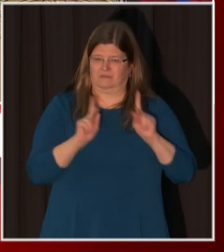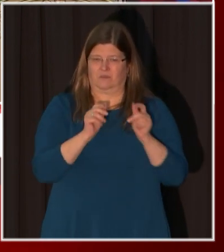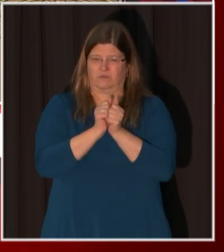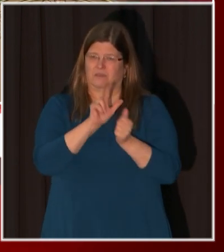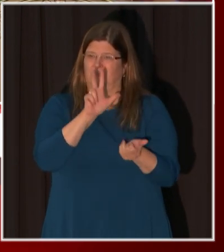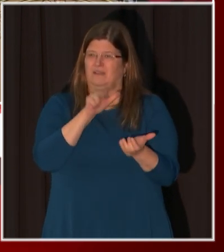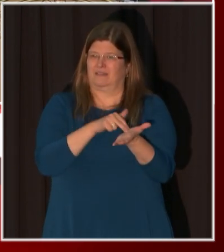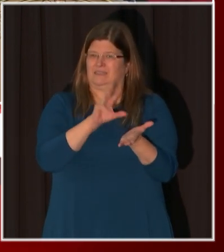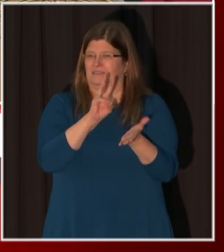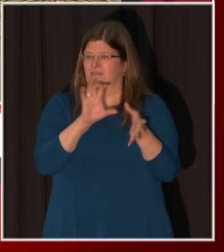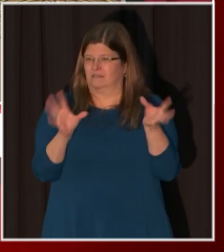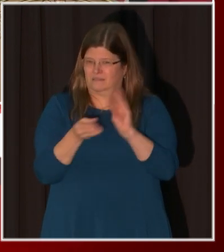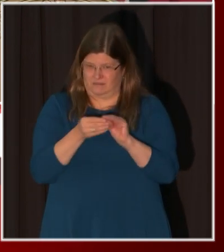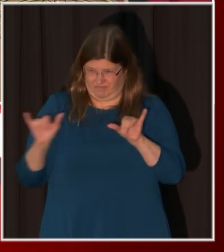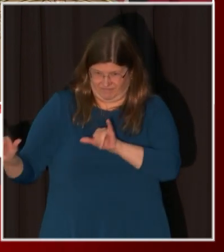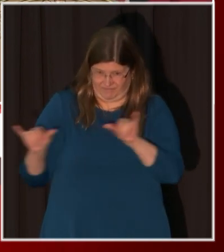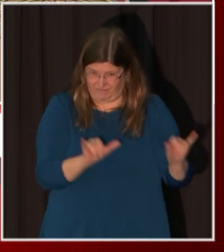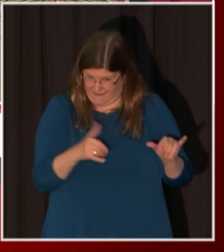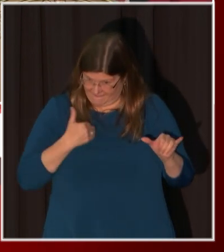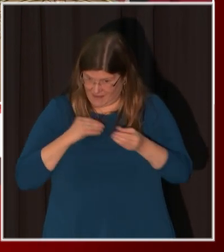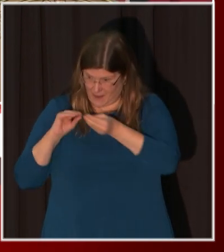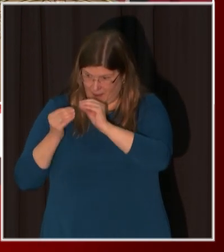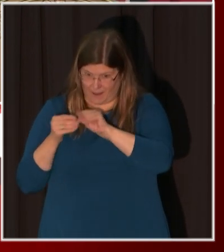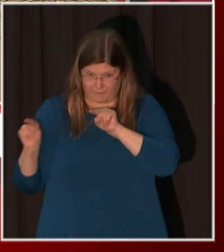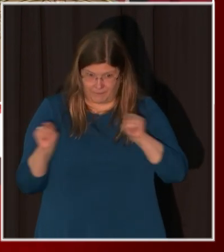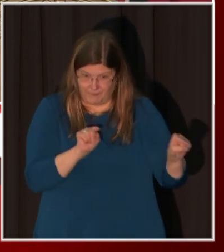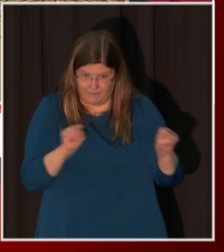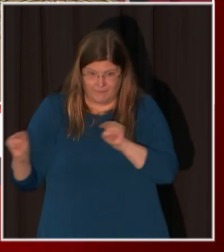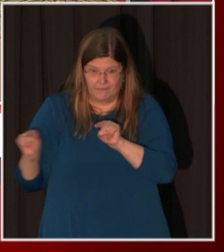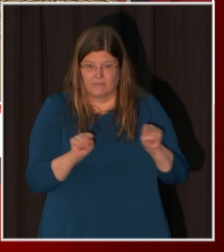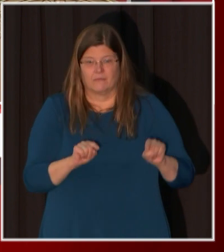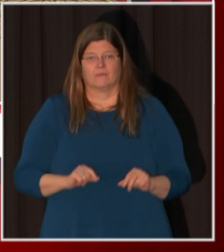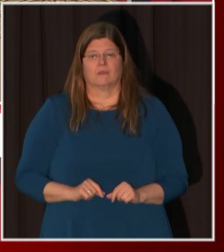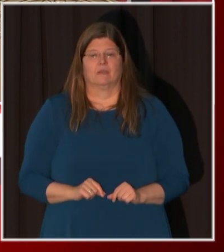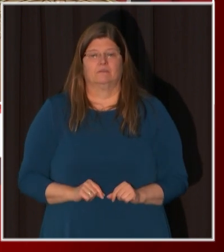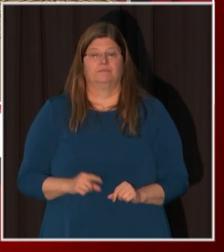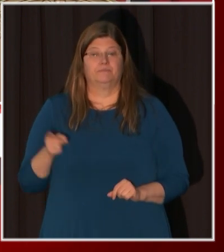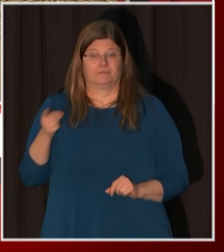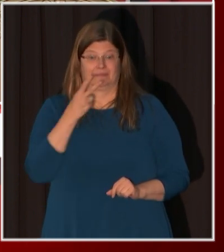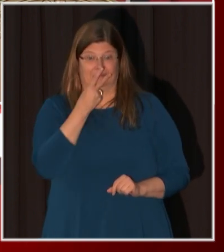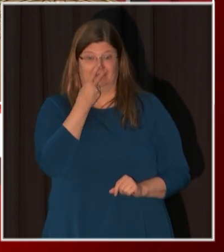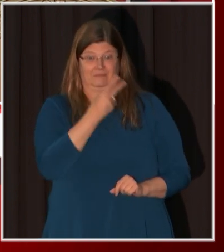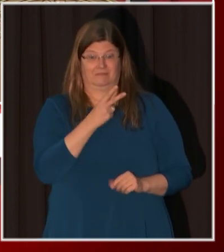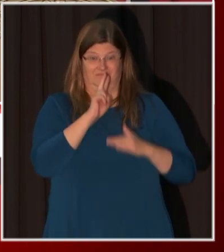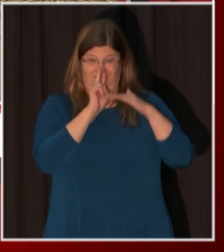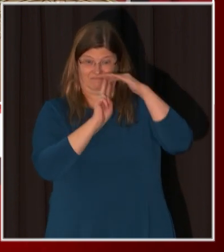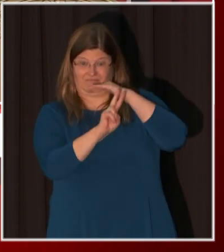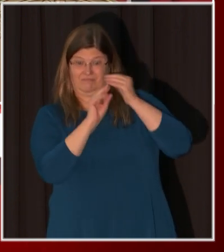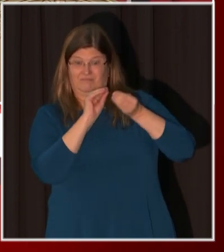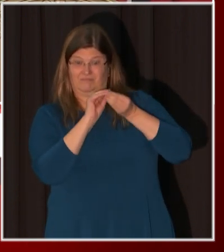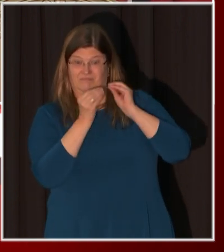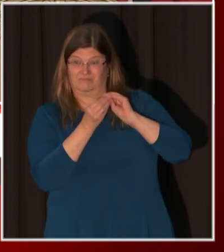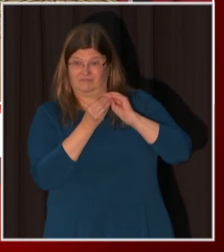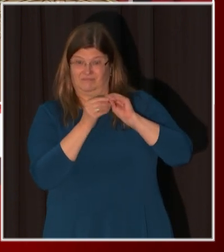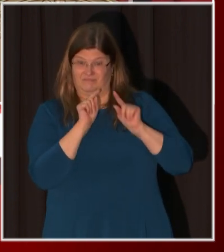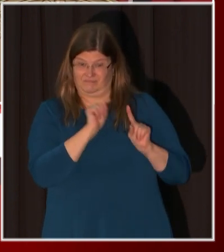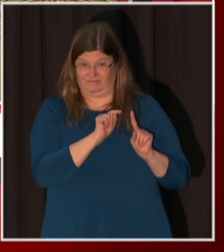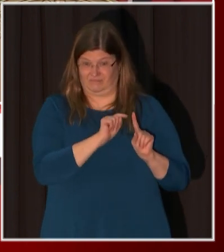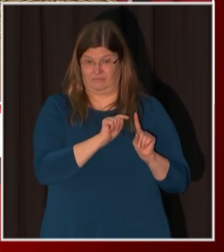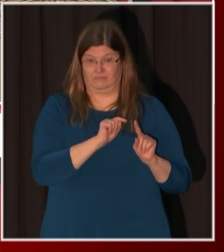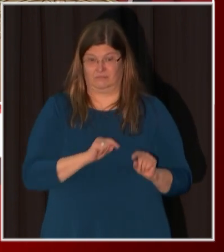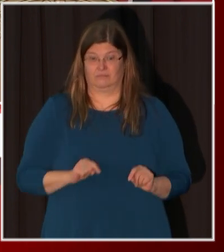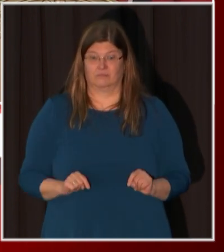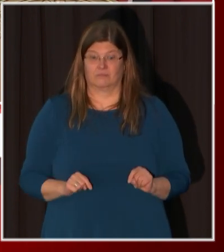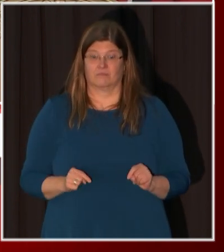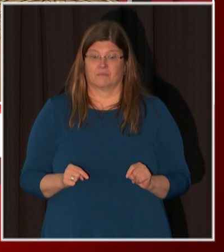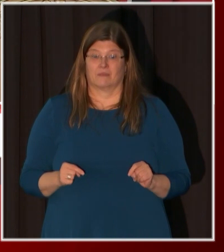We're also sharing here our estimates for the additional, some are thinking around the additional supplies